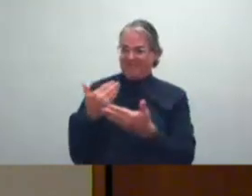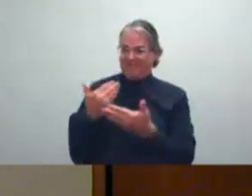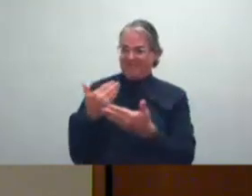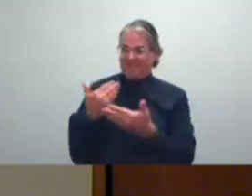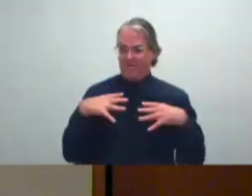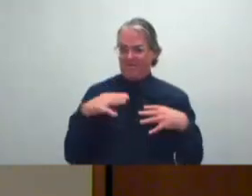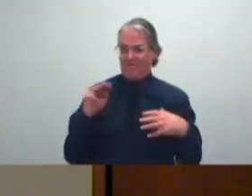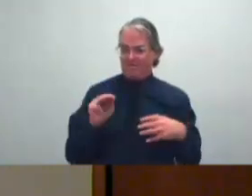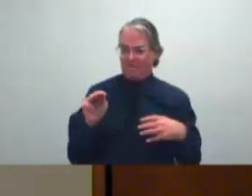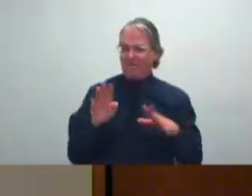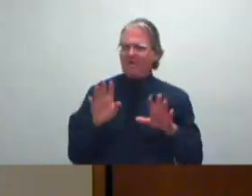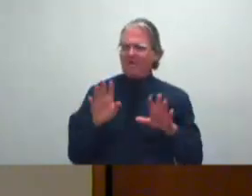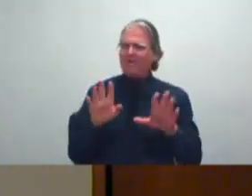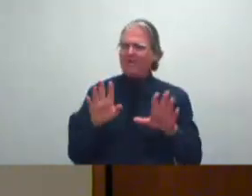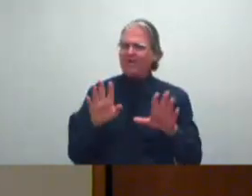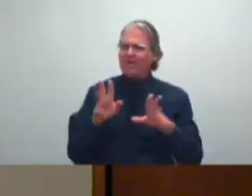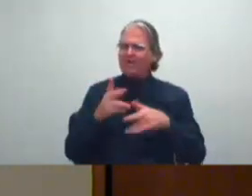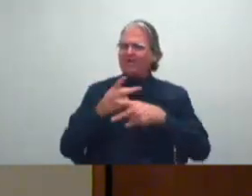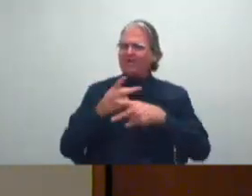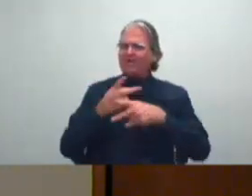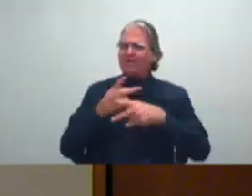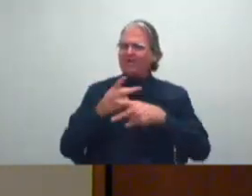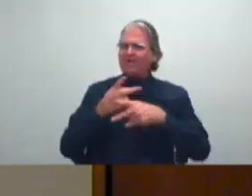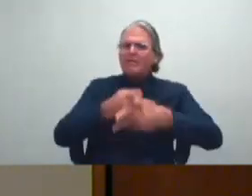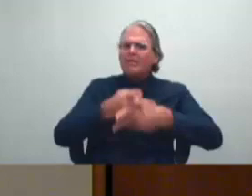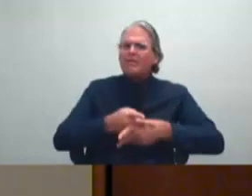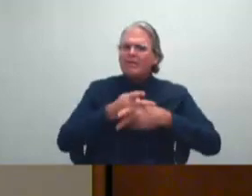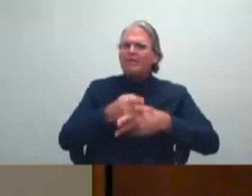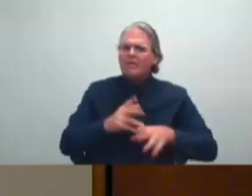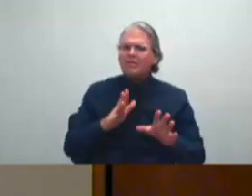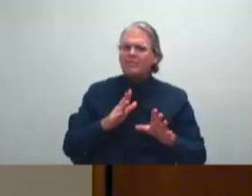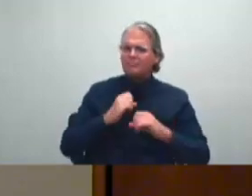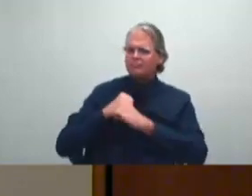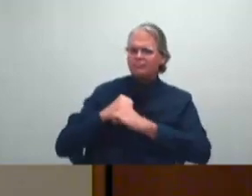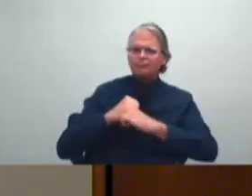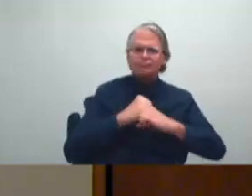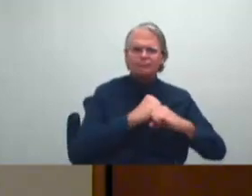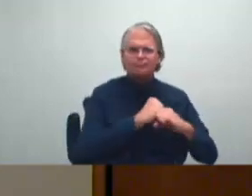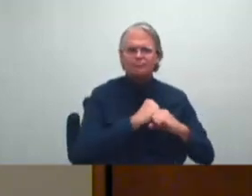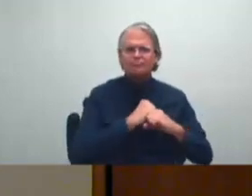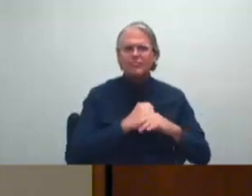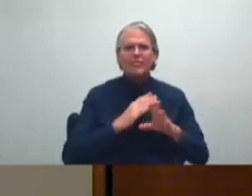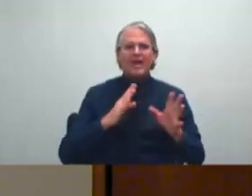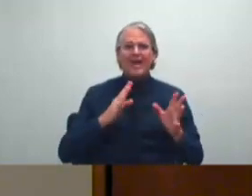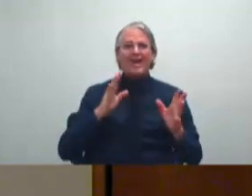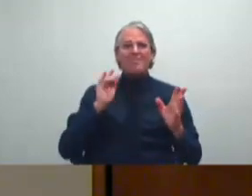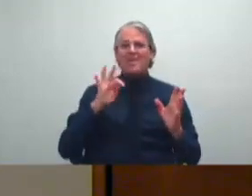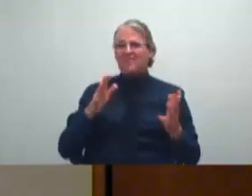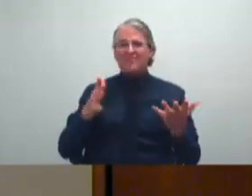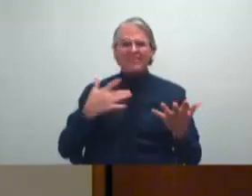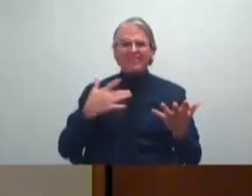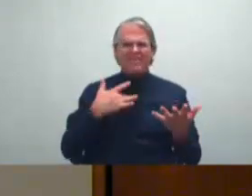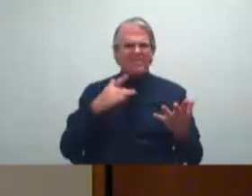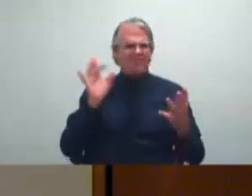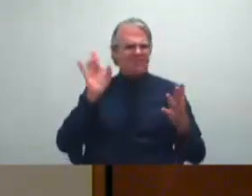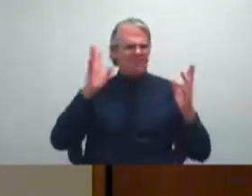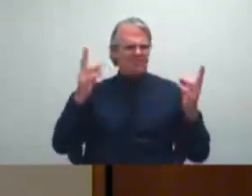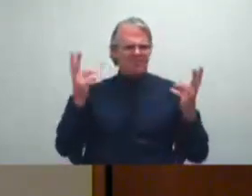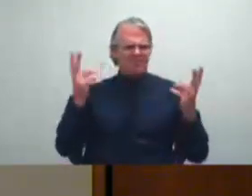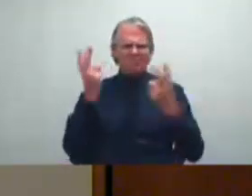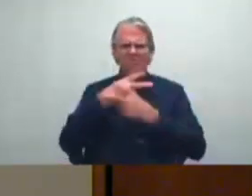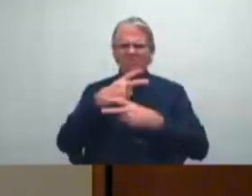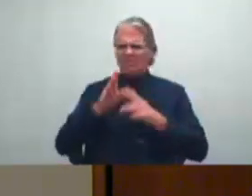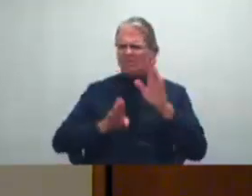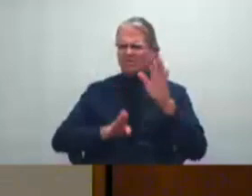to accept personal responsibility and to not place blame, because it really does take a community to make the difference. And I